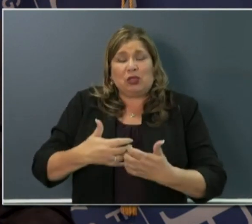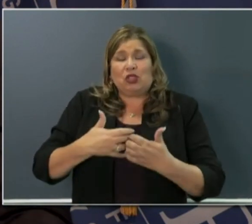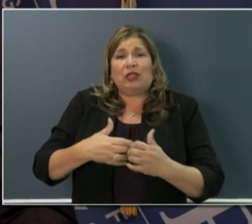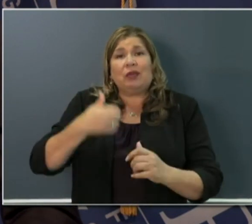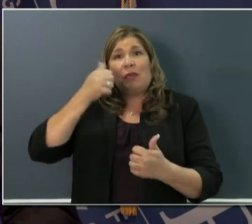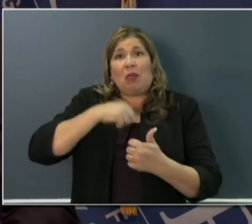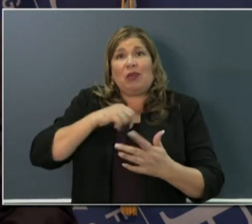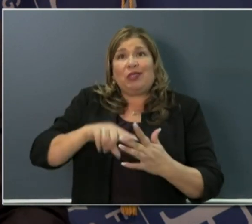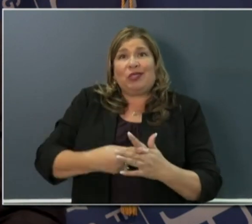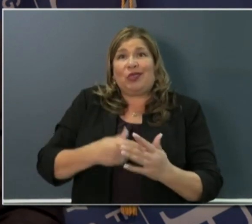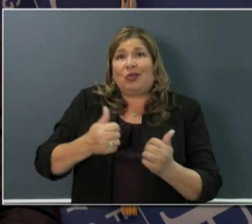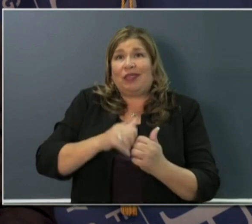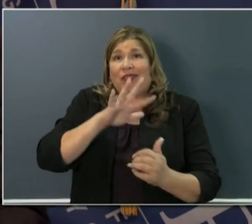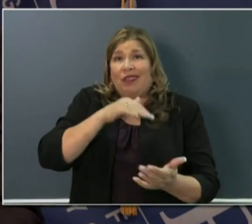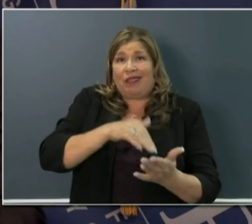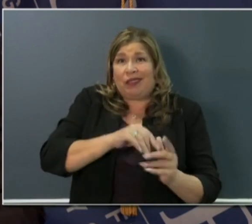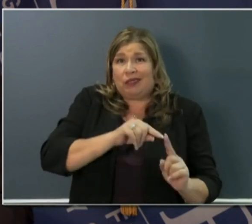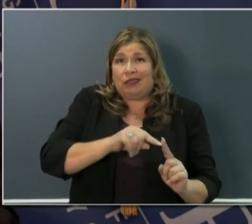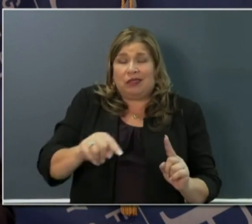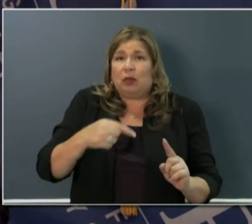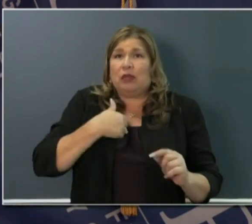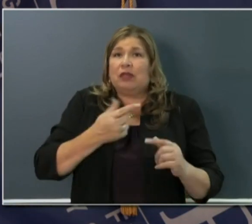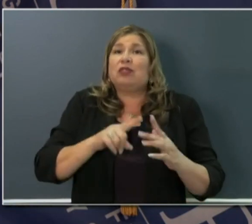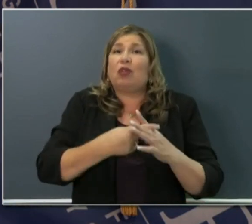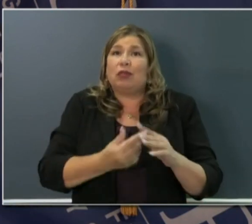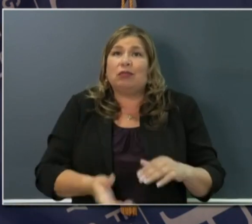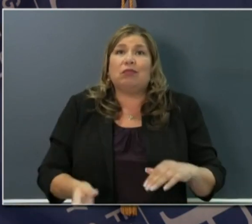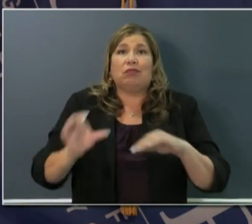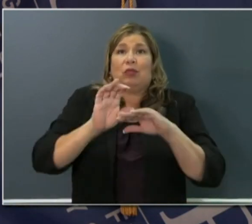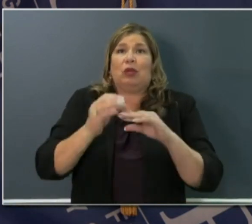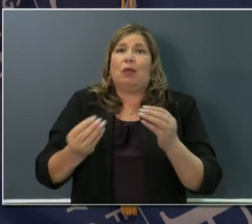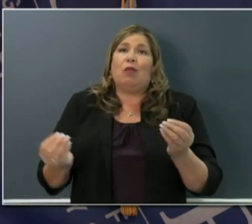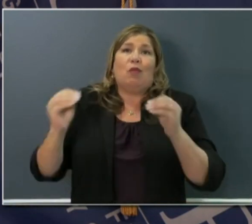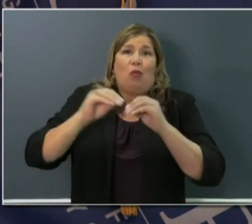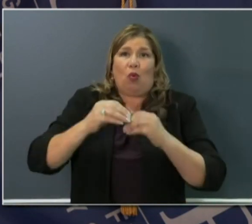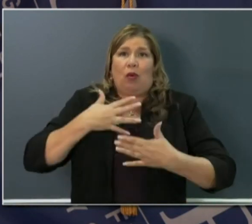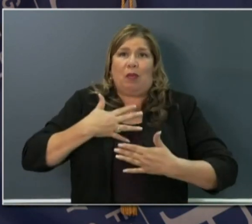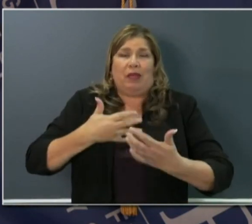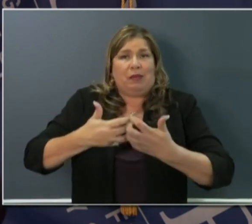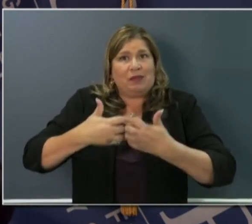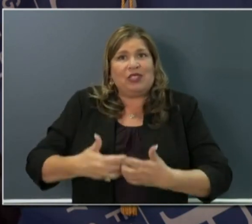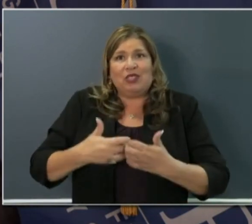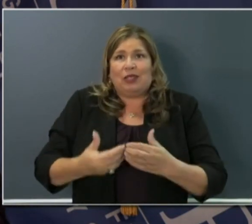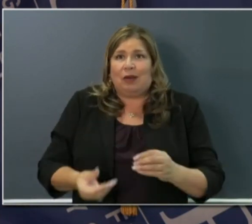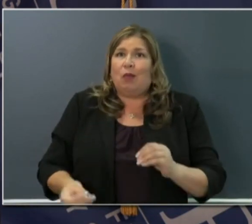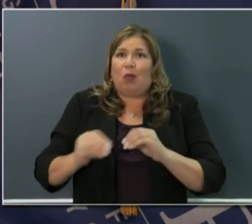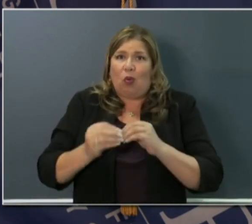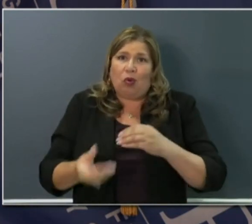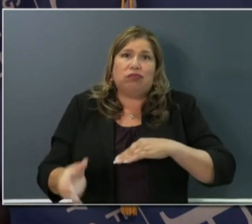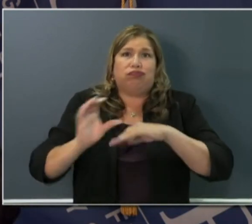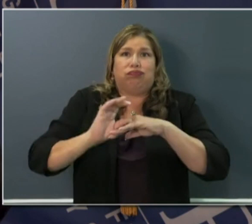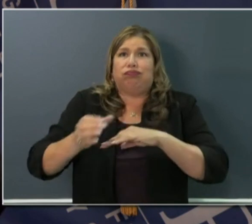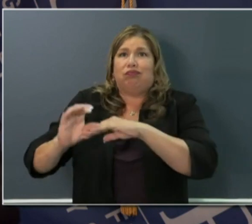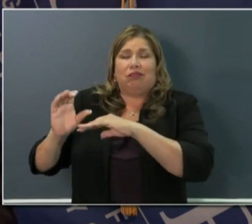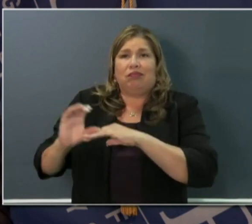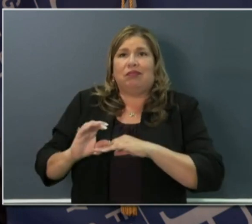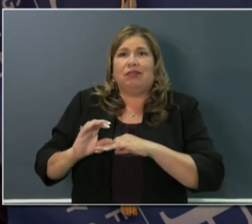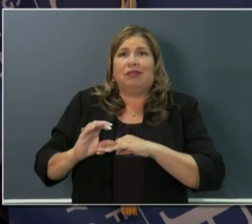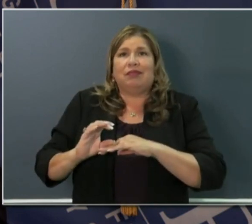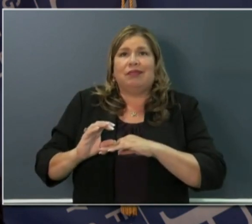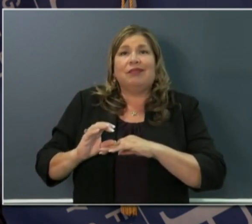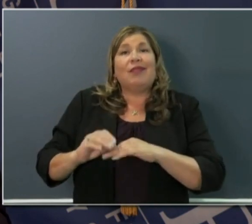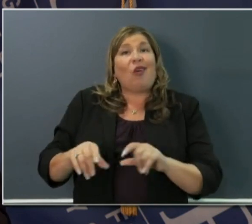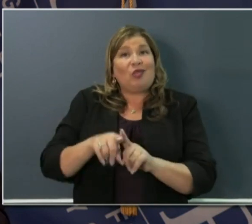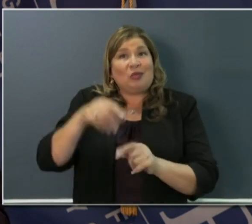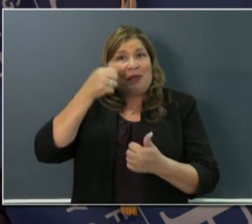7,587 that we started with within the hospital system. We're starting to get those new ventilators that we've been speaking of. I included, by the way,